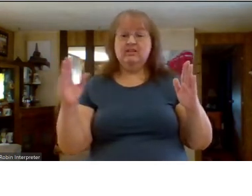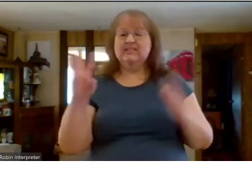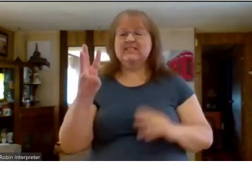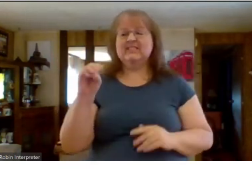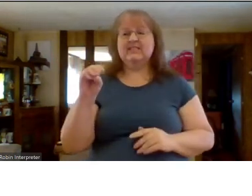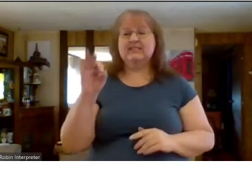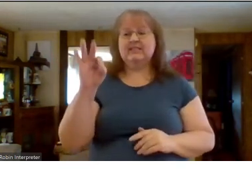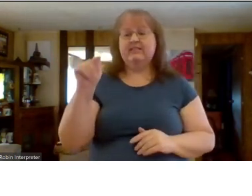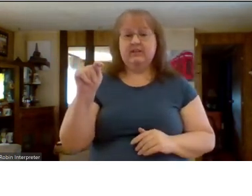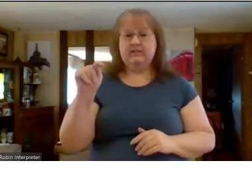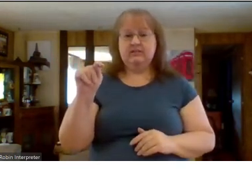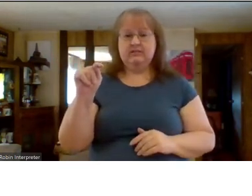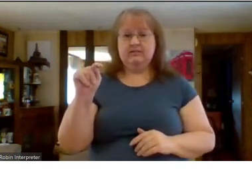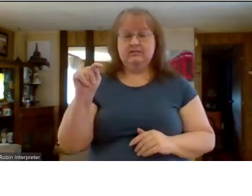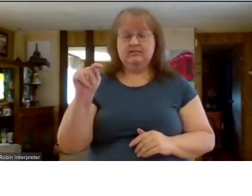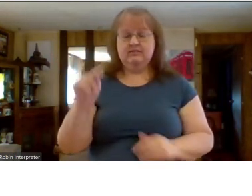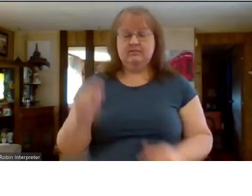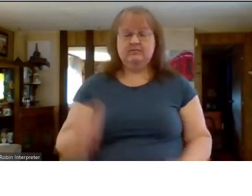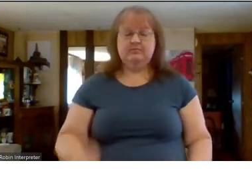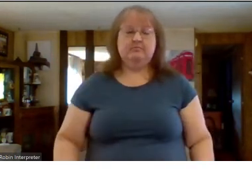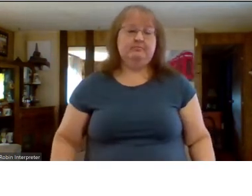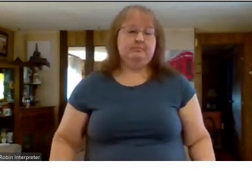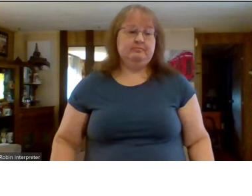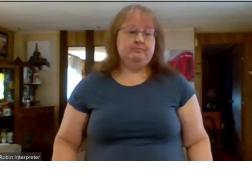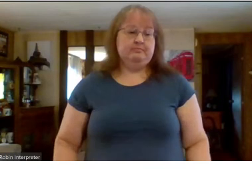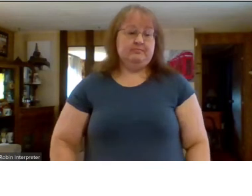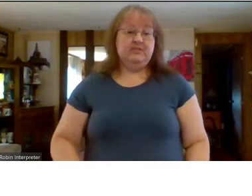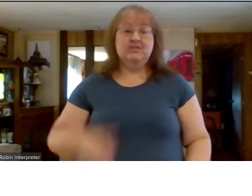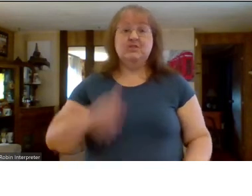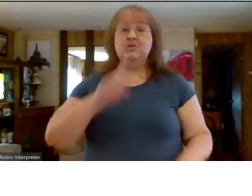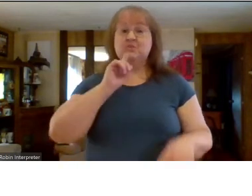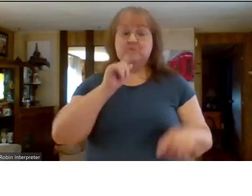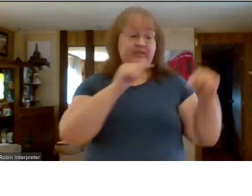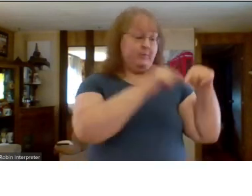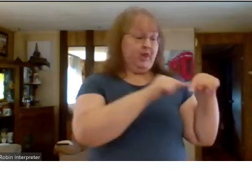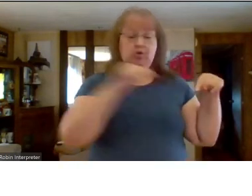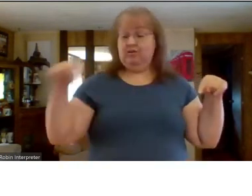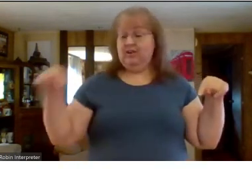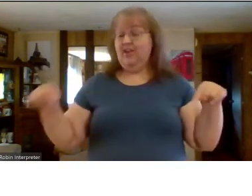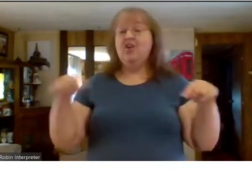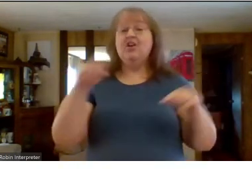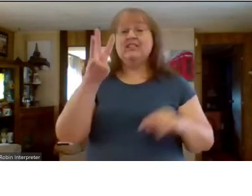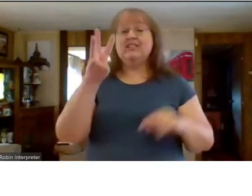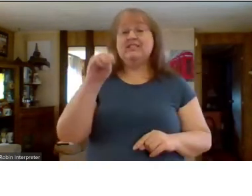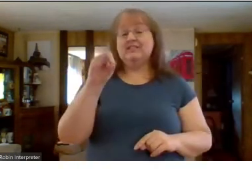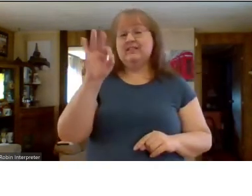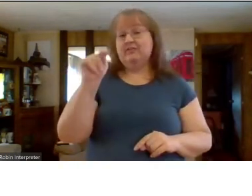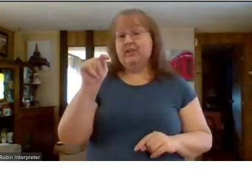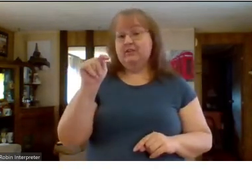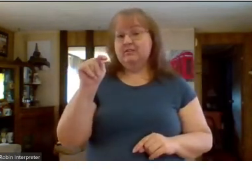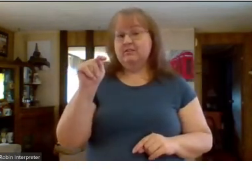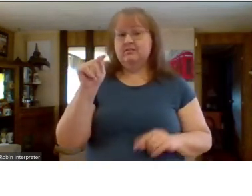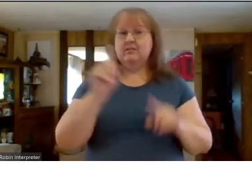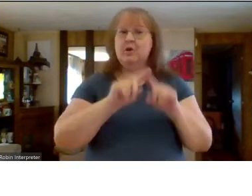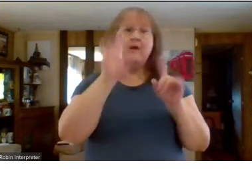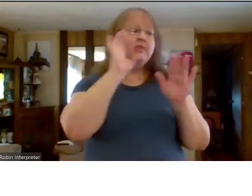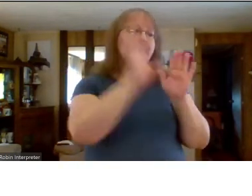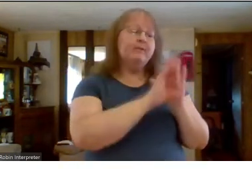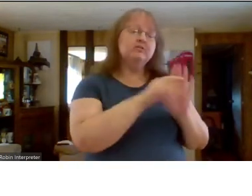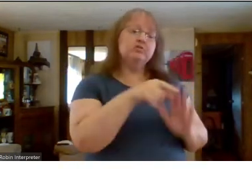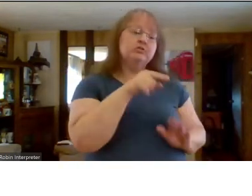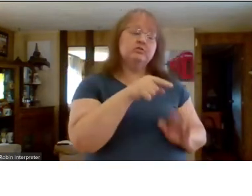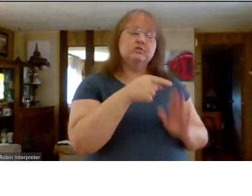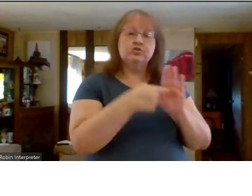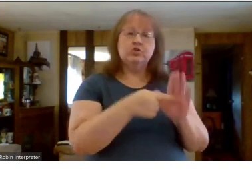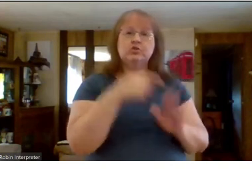width of the building shown in the model below is 60 feet. Width is how wide it is. It really is 60 feet, it's saying.